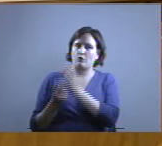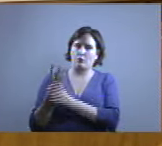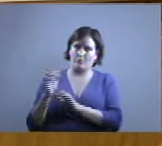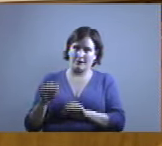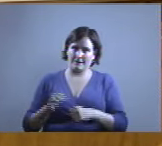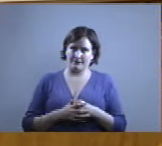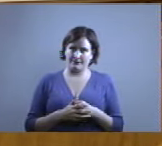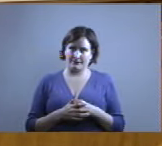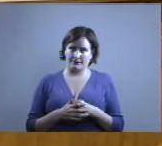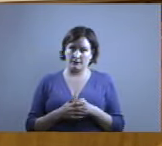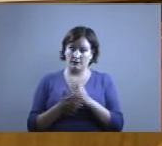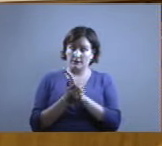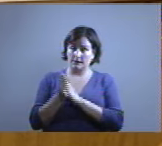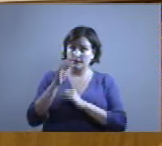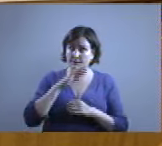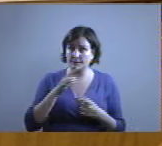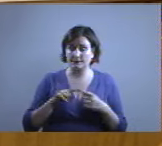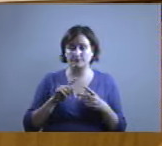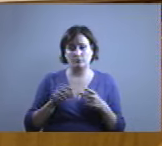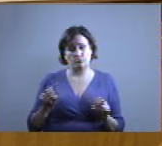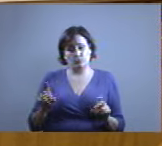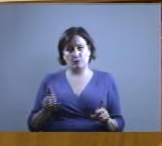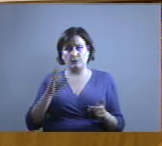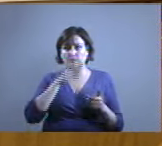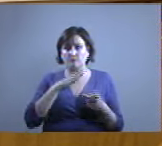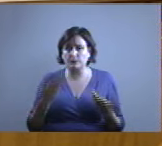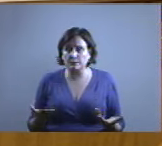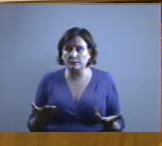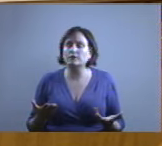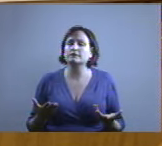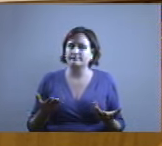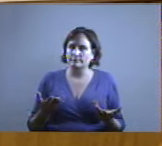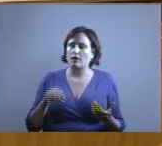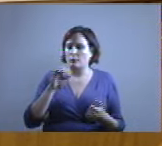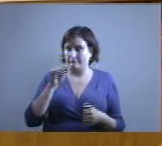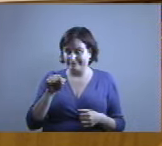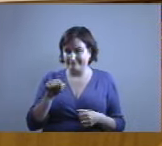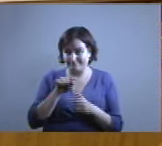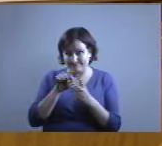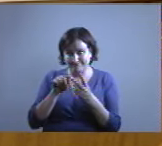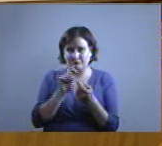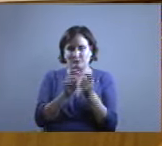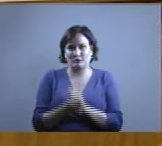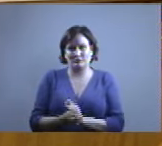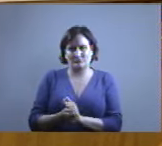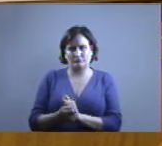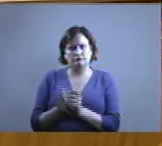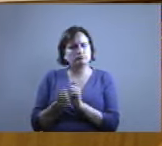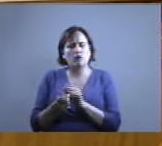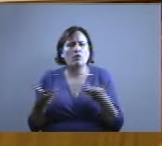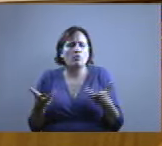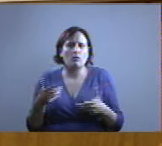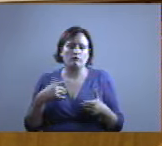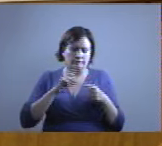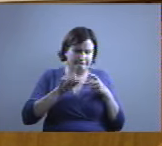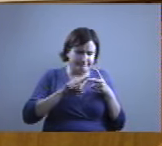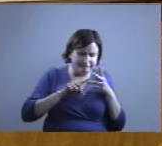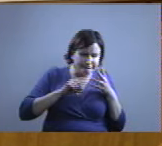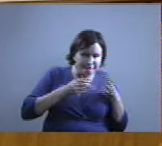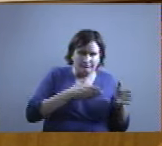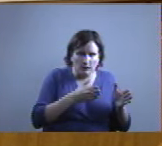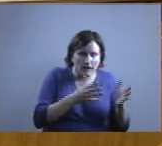The lack of skills and the lack of opportunity is what we want to reverse by using a multiplicity of measures, this being